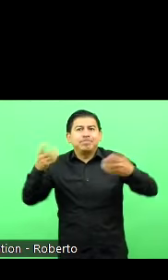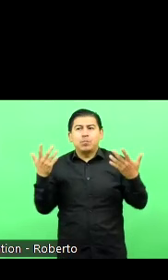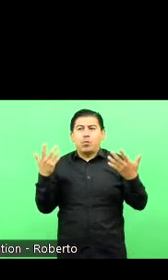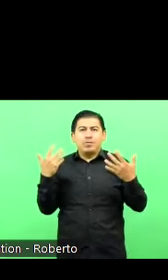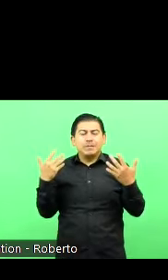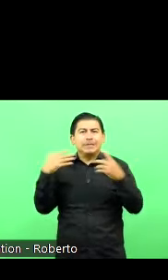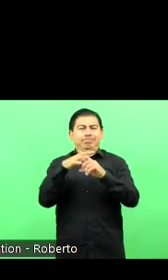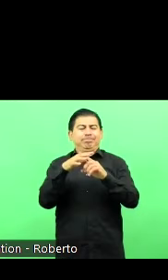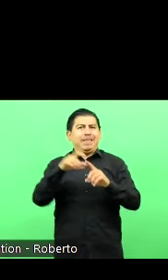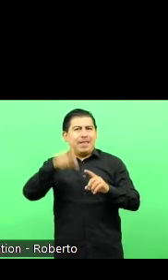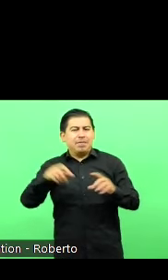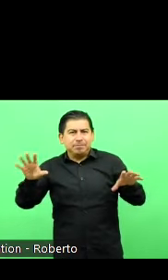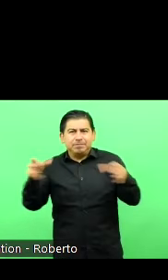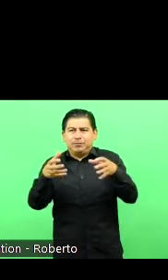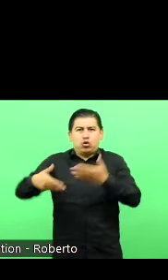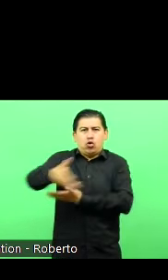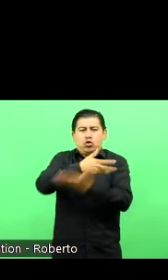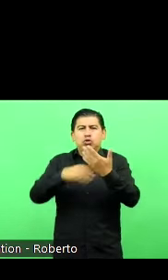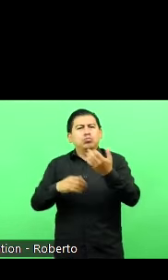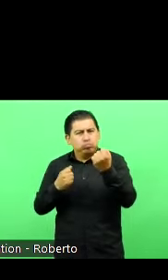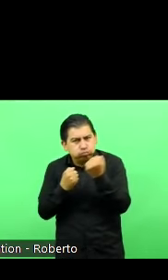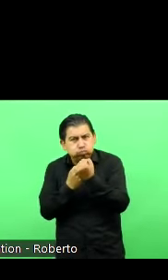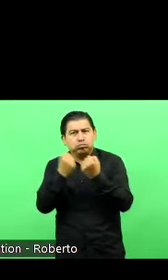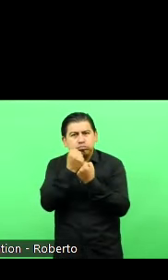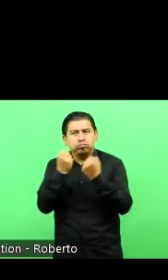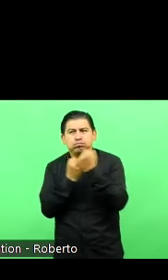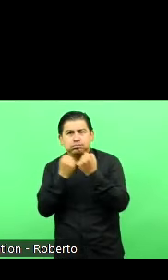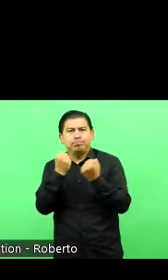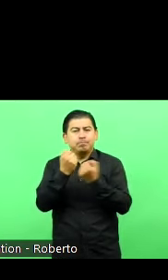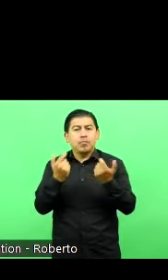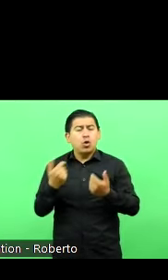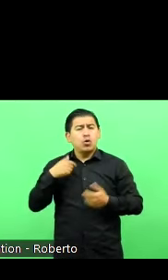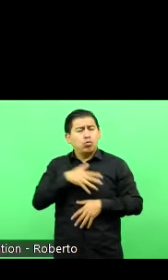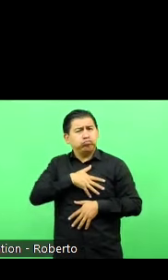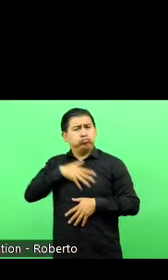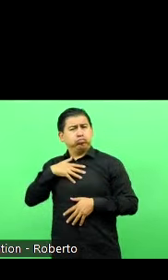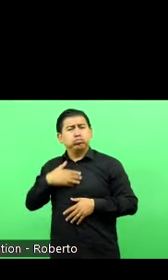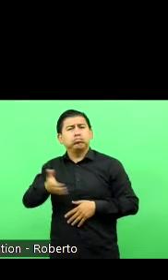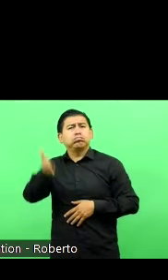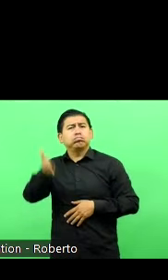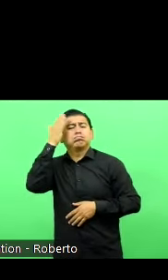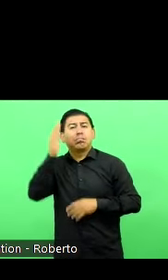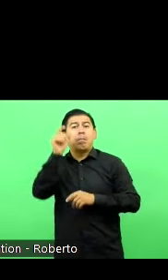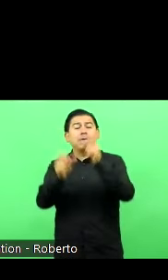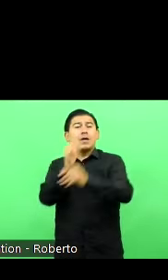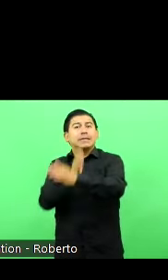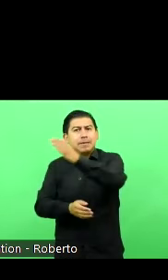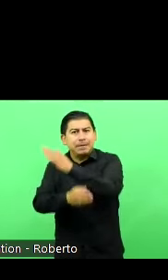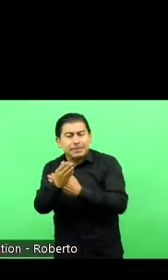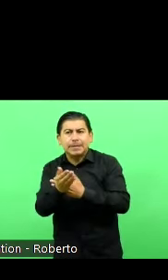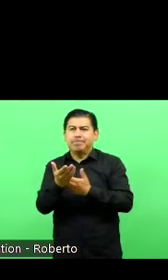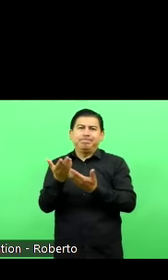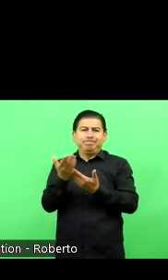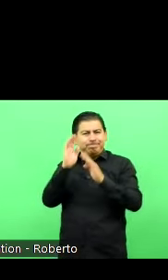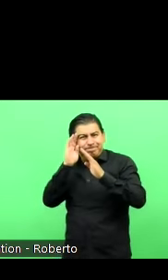addressing the specific needs of persons with disabilities during health emergencies and disasters. The Americas countries